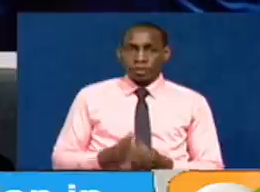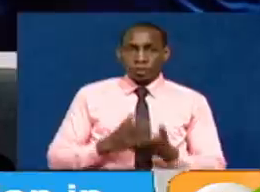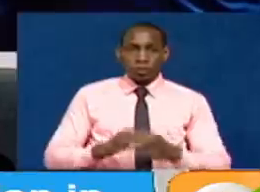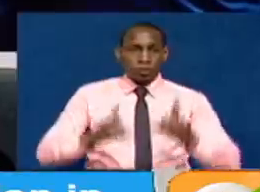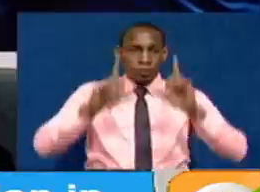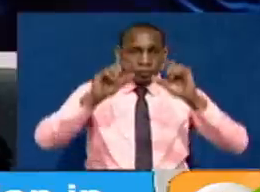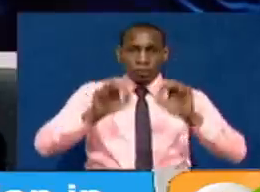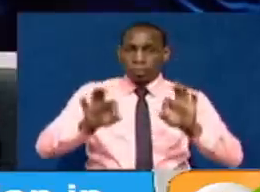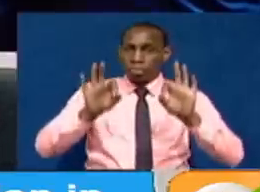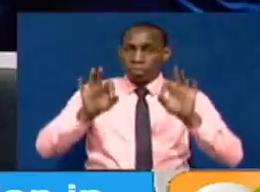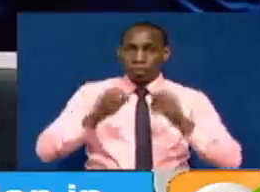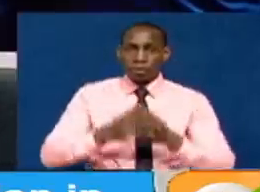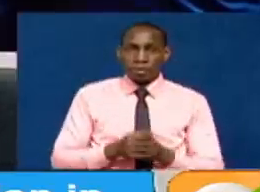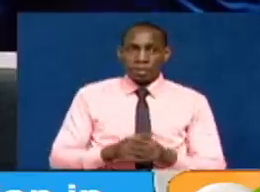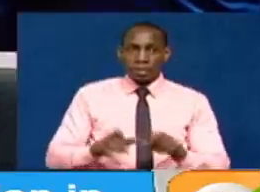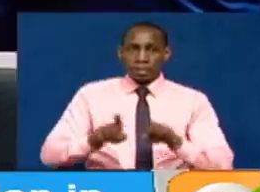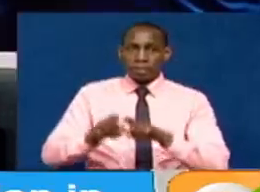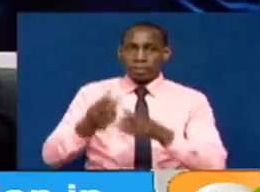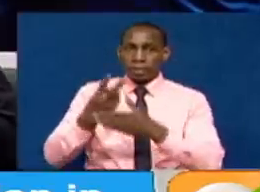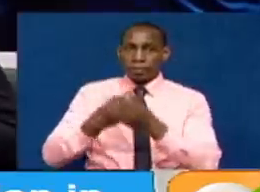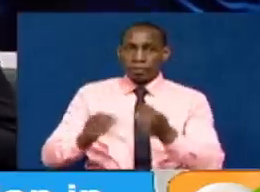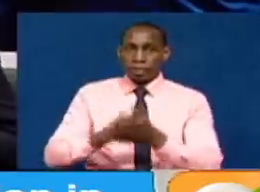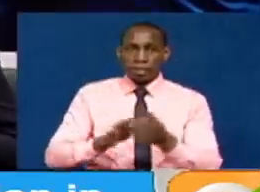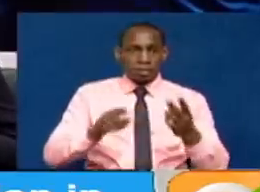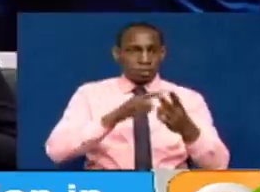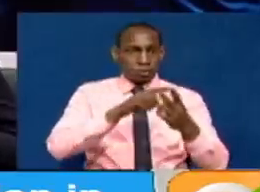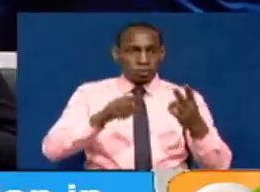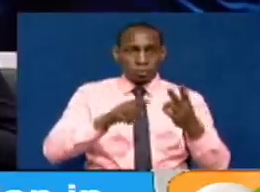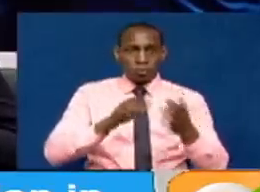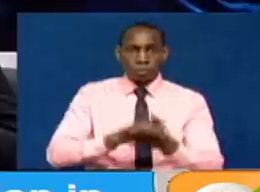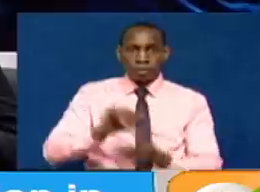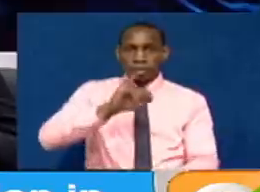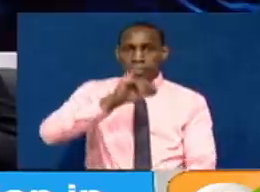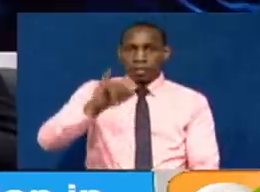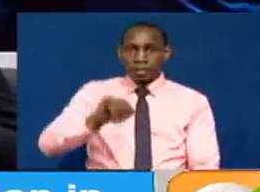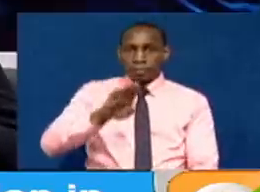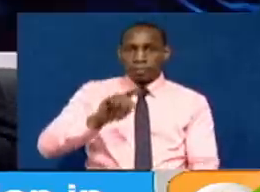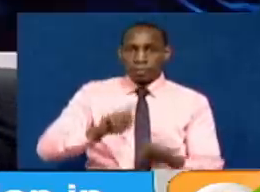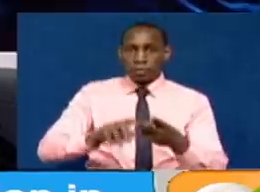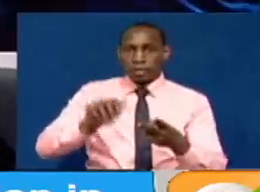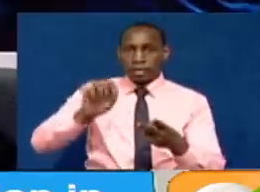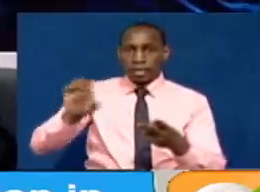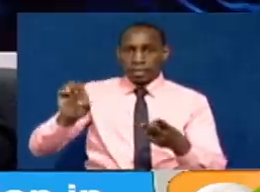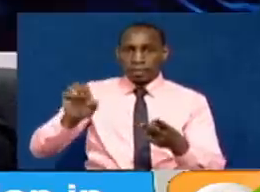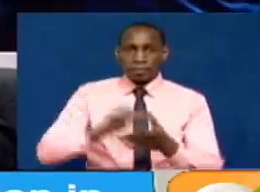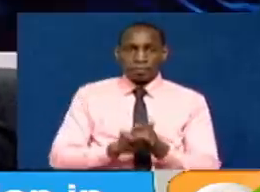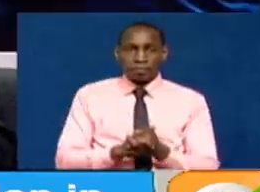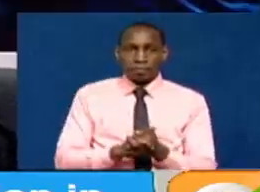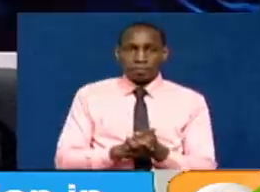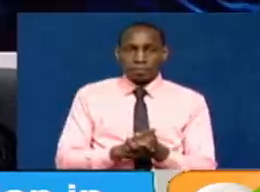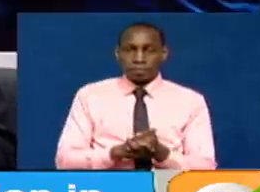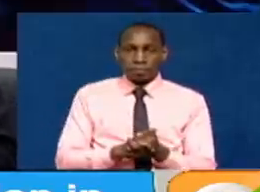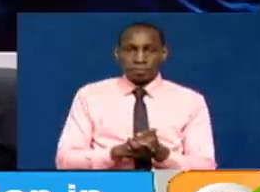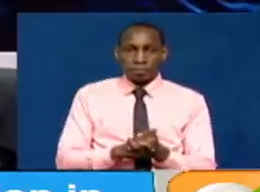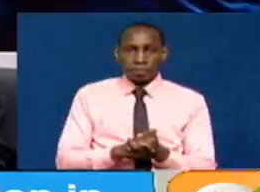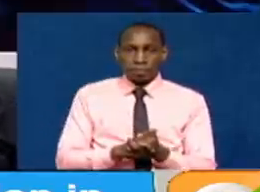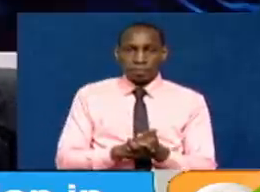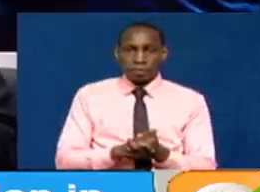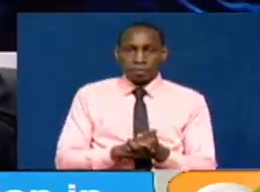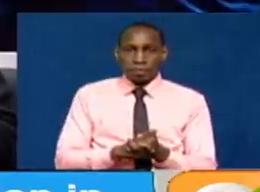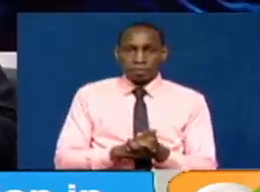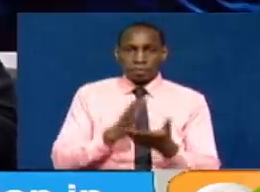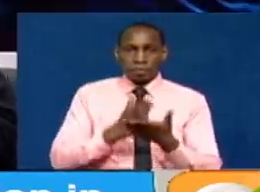photogenic attributes. And both Jebi Kilimo and Anne Waiguru actually do owe a